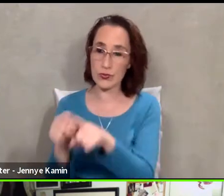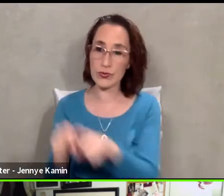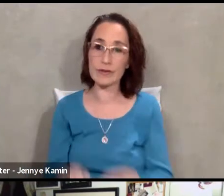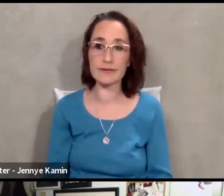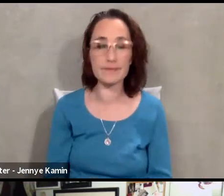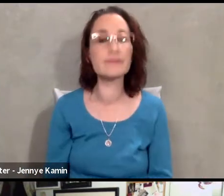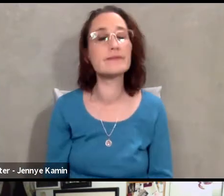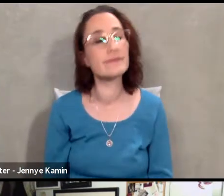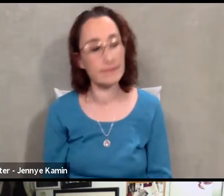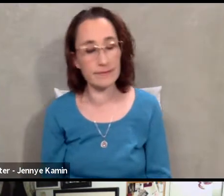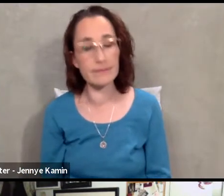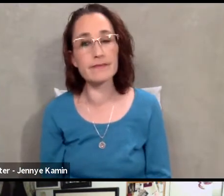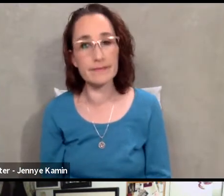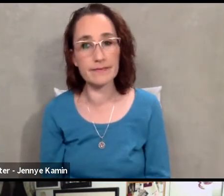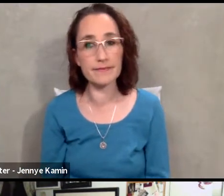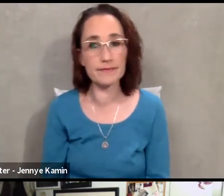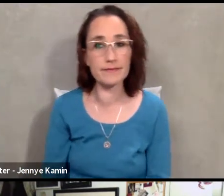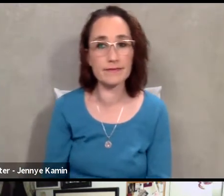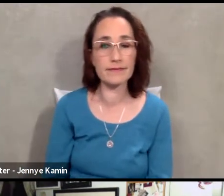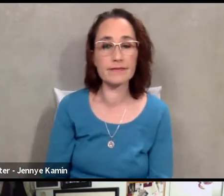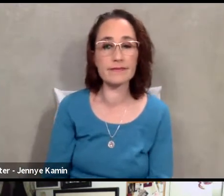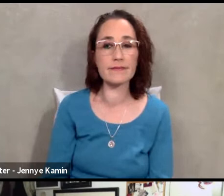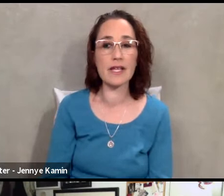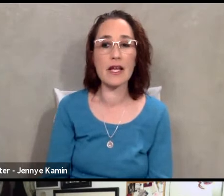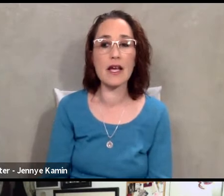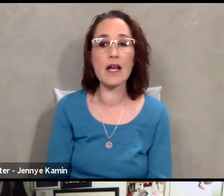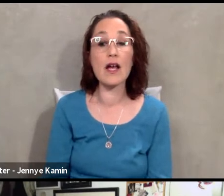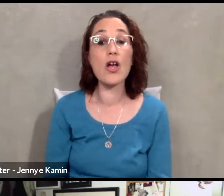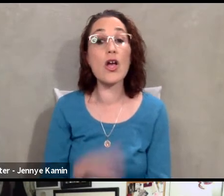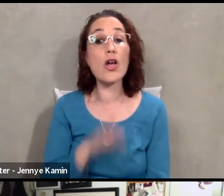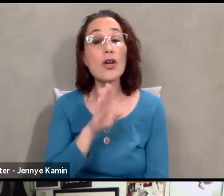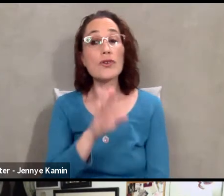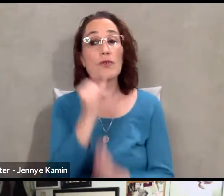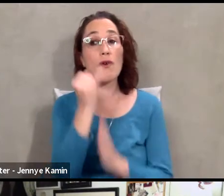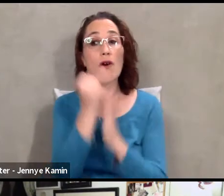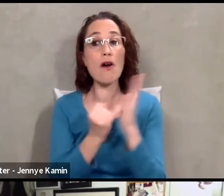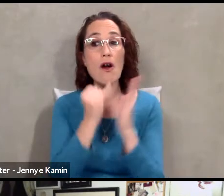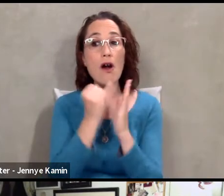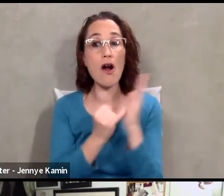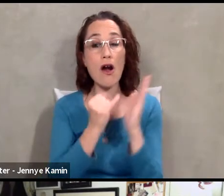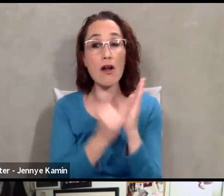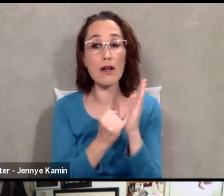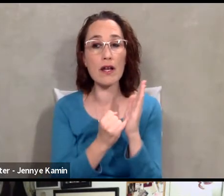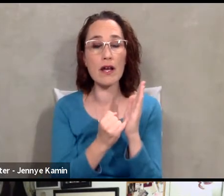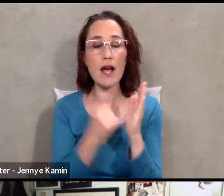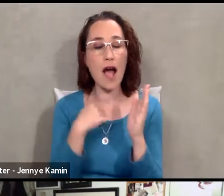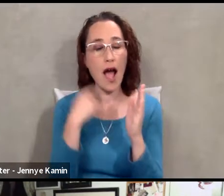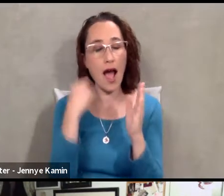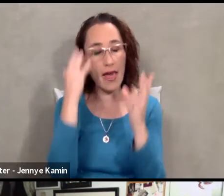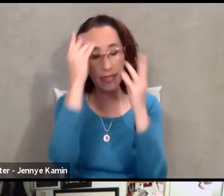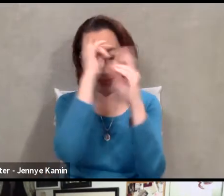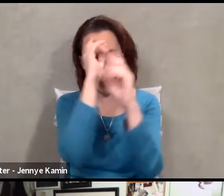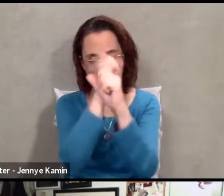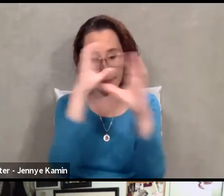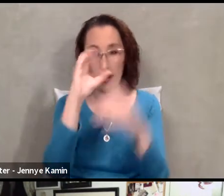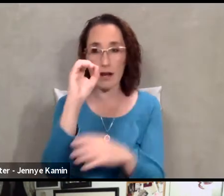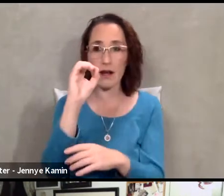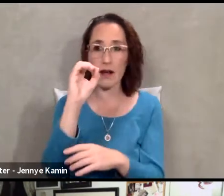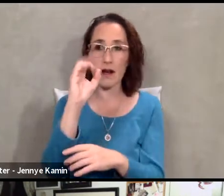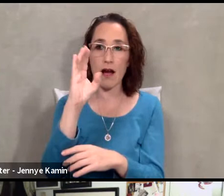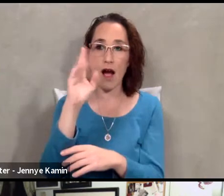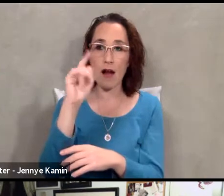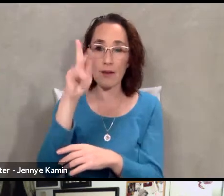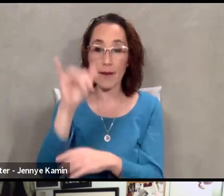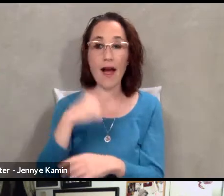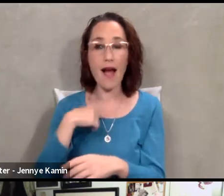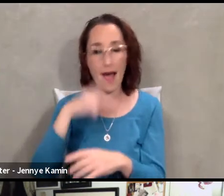Yeah, and you know, I think your art was so, like when I think about Occupy, I think about your art. When I think about the